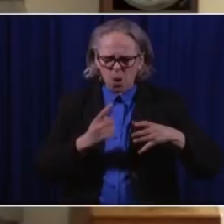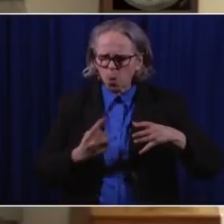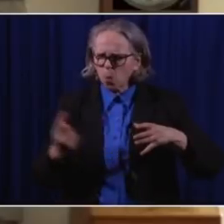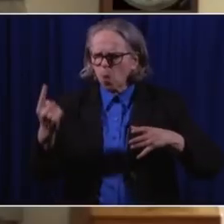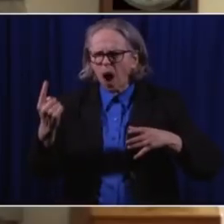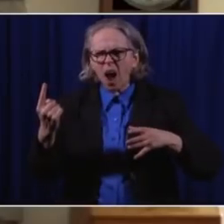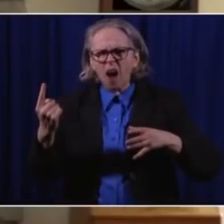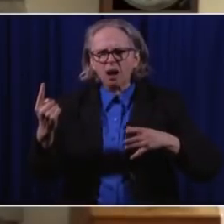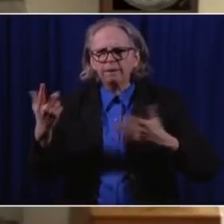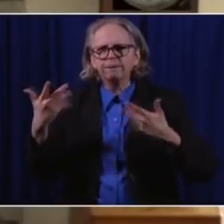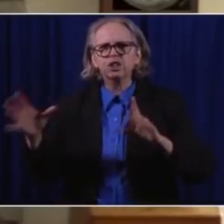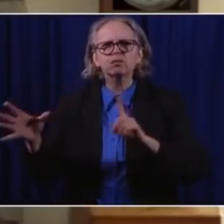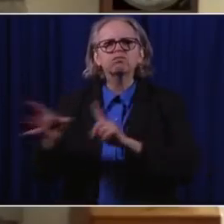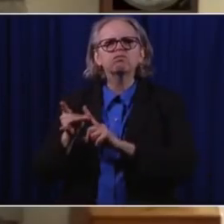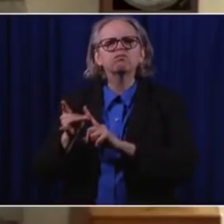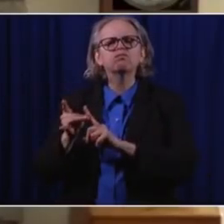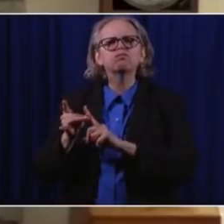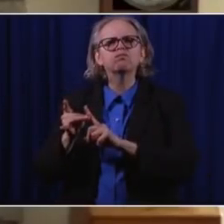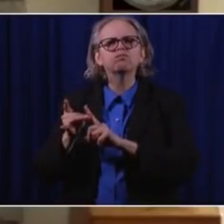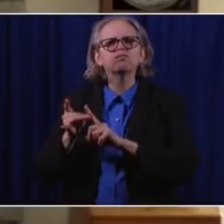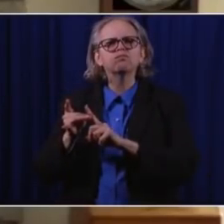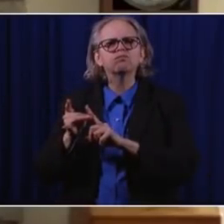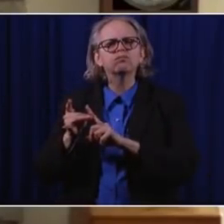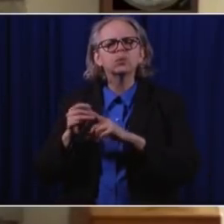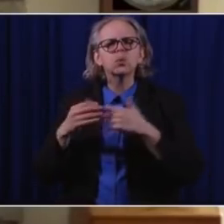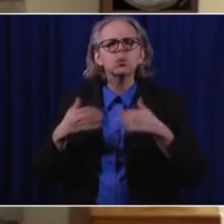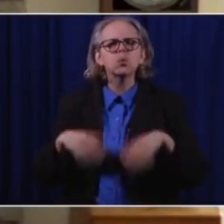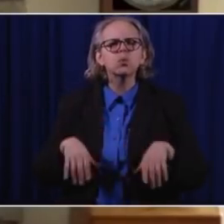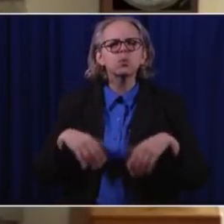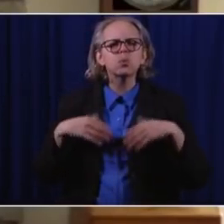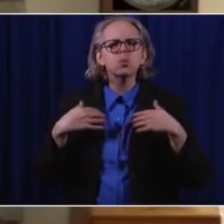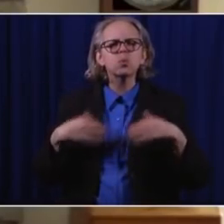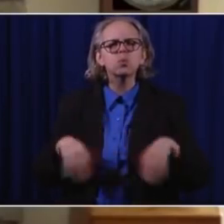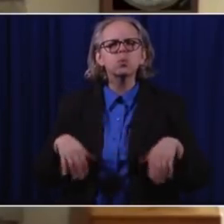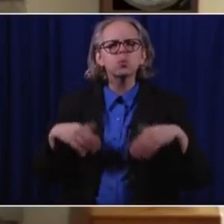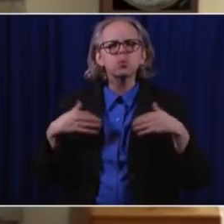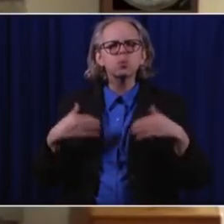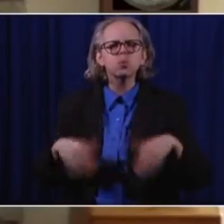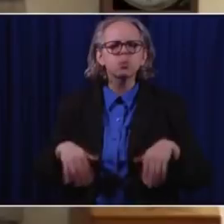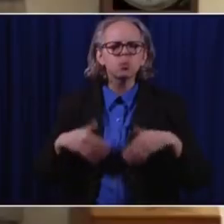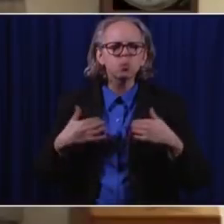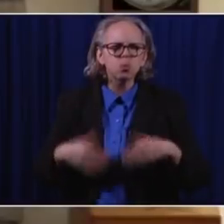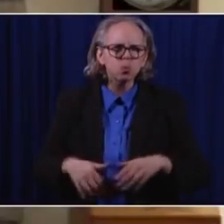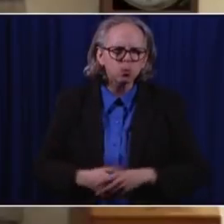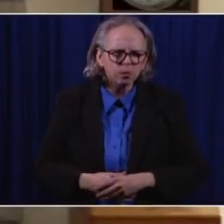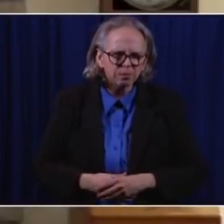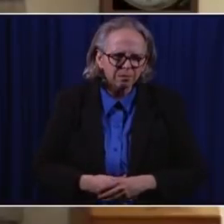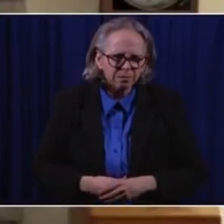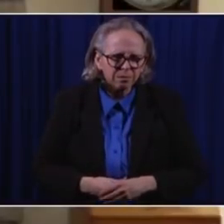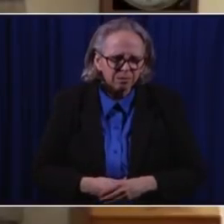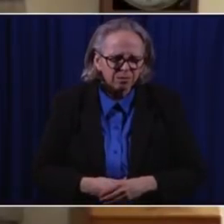every 100 persons has tested positive. And so as we look at what we're doing,